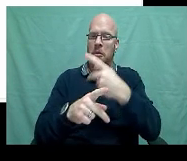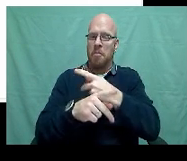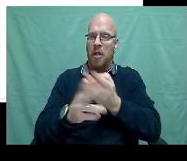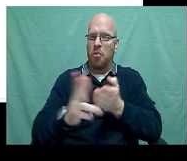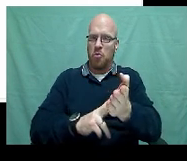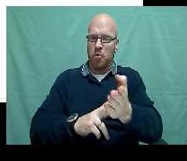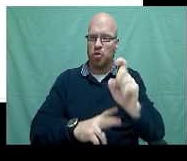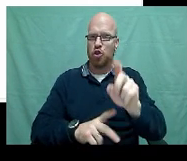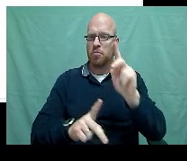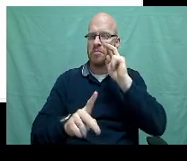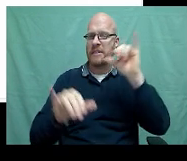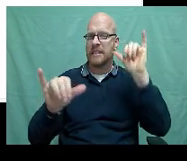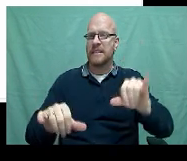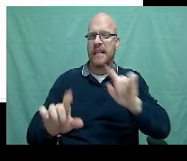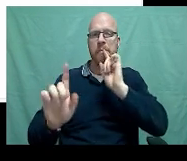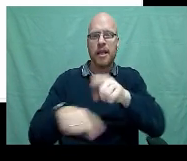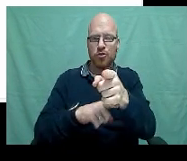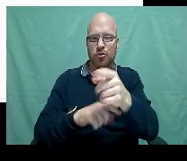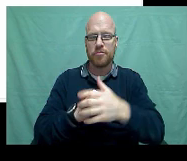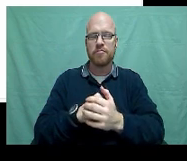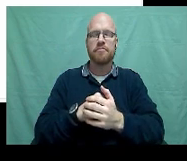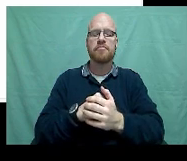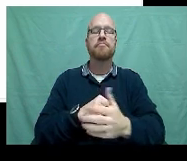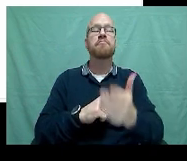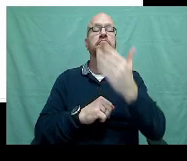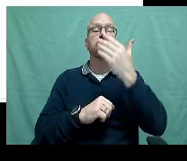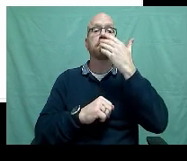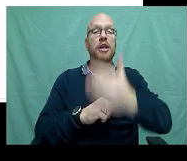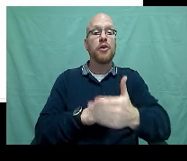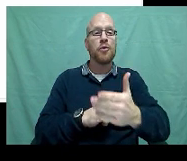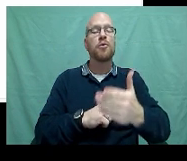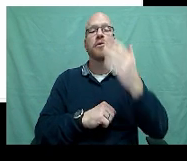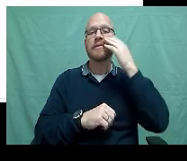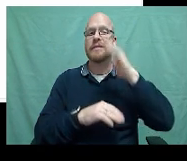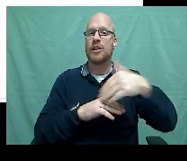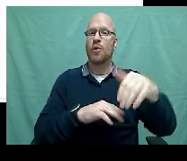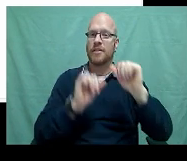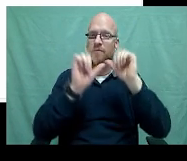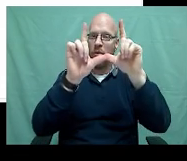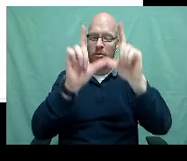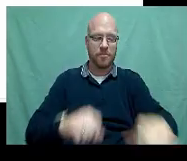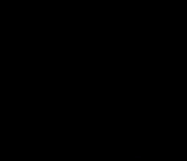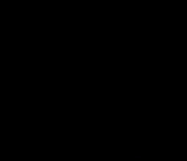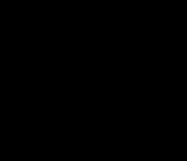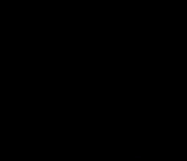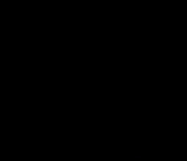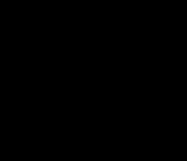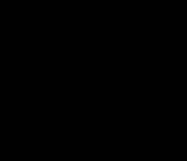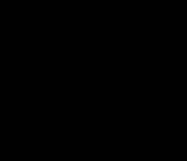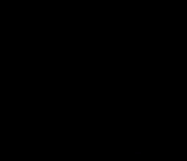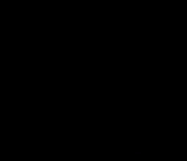it through, and it should work out to be the same answer. Thank you, and I'll see you in the next vlog. next you.